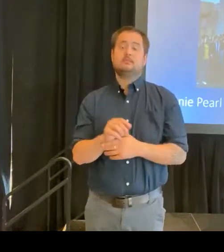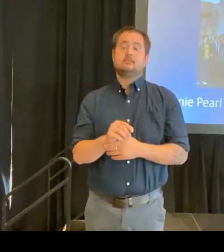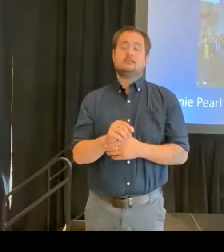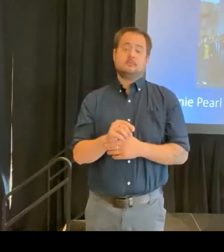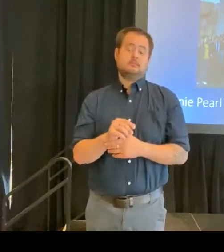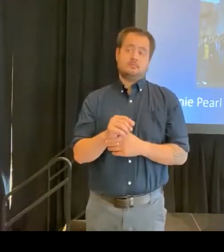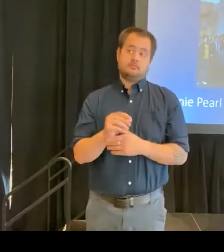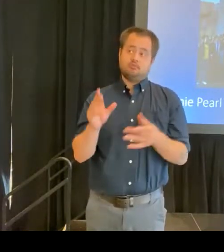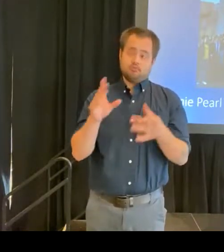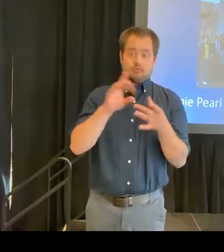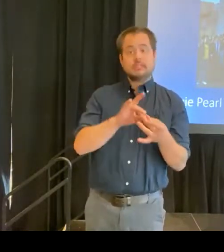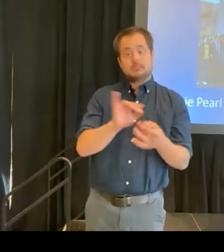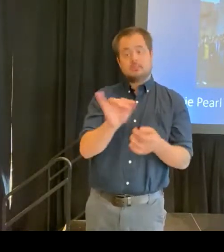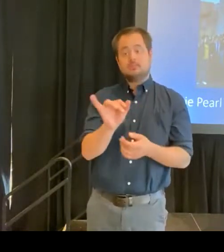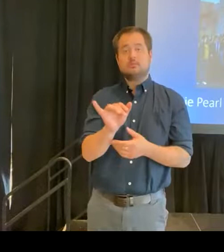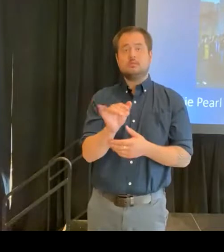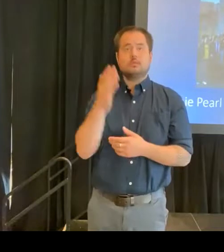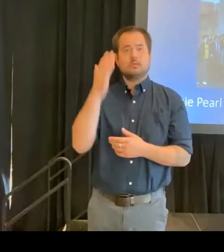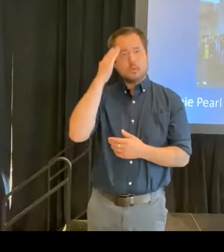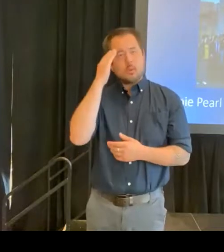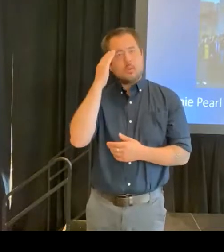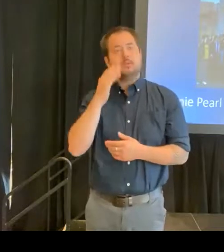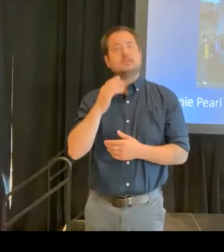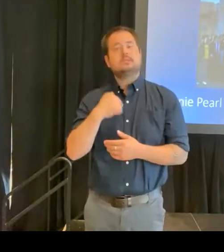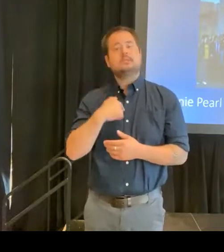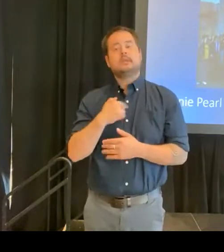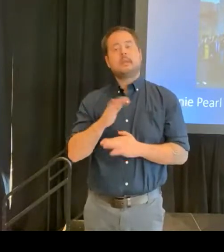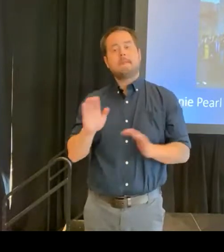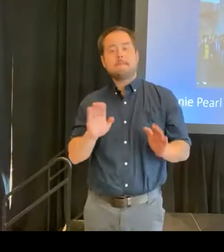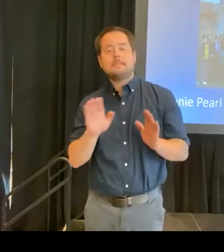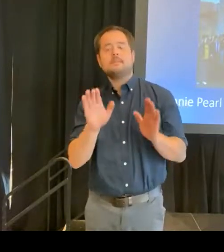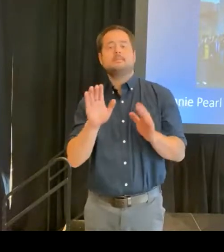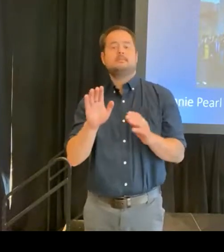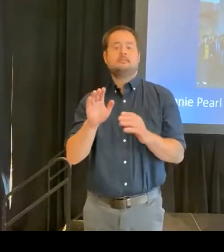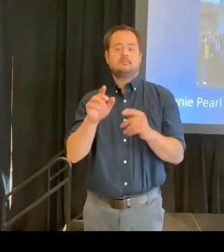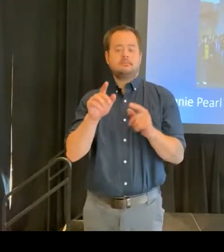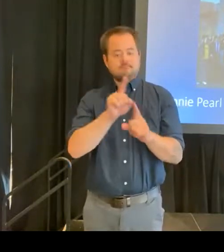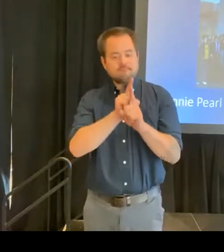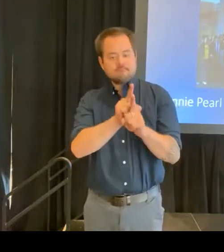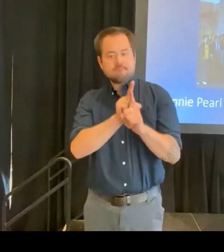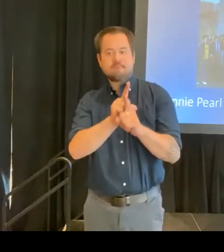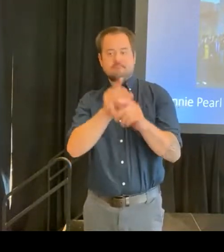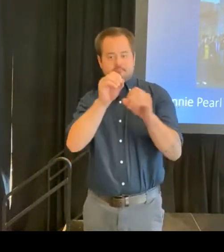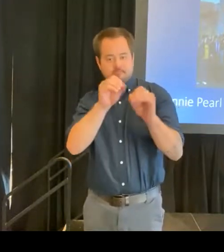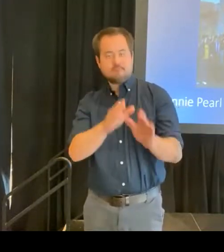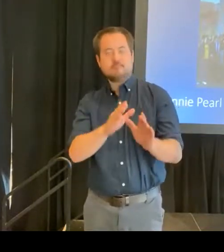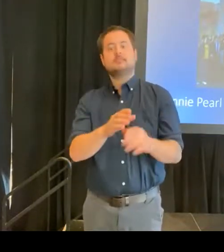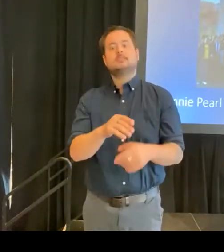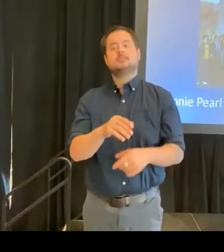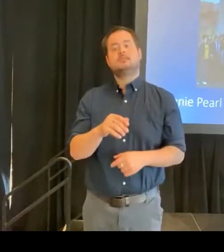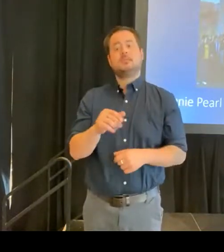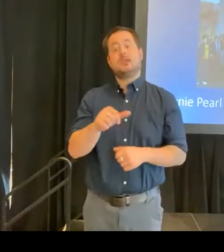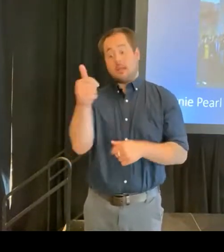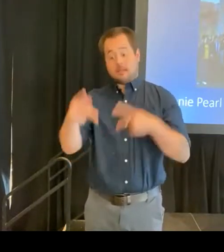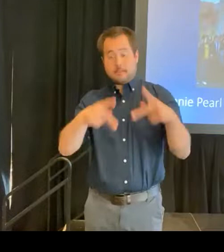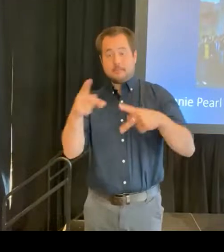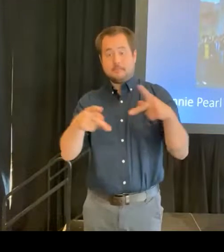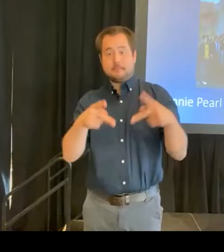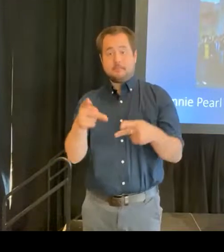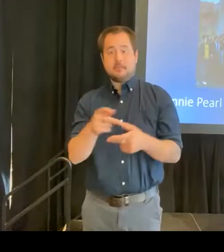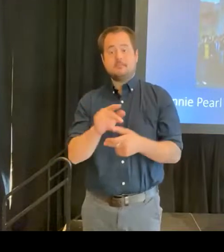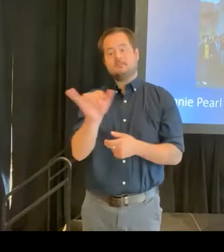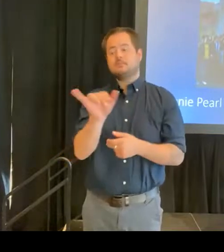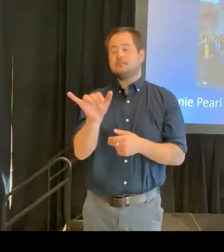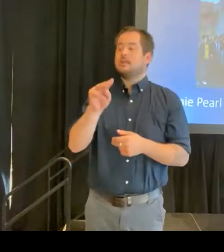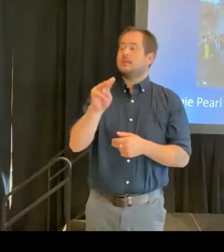do with knowing and being a mentor of disciplined people. You know, like Ms.